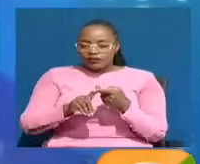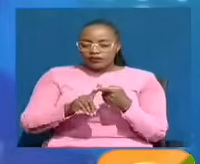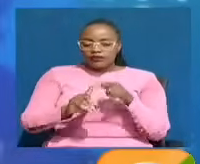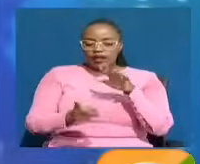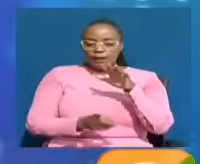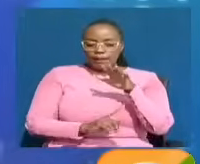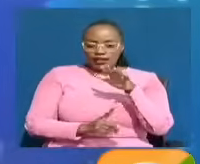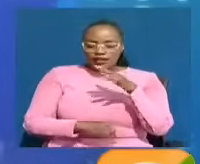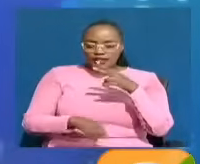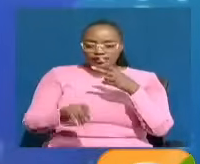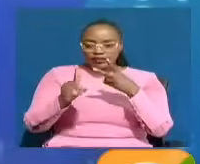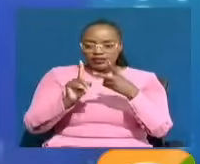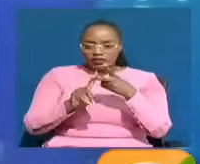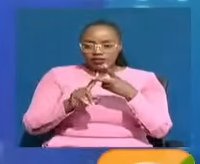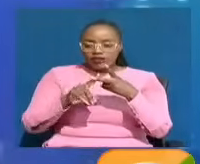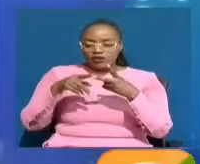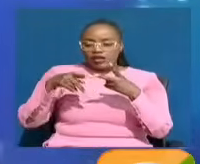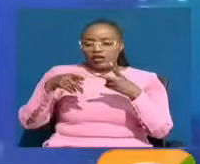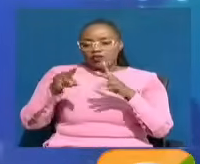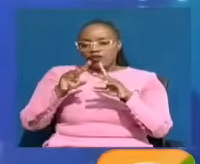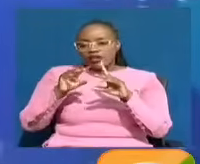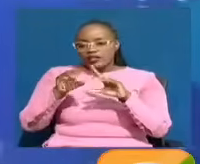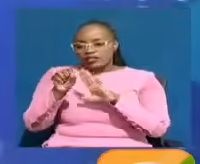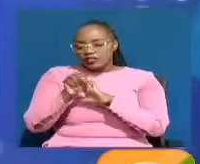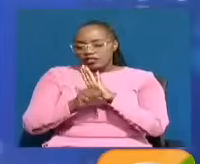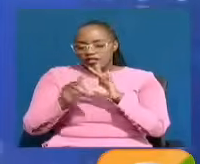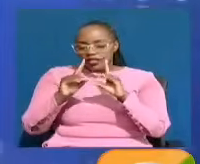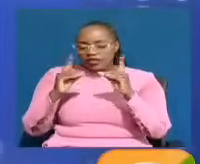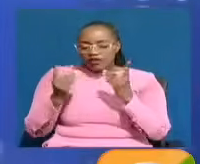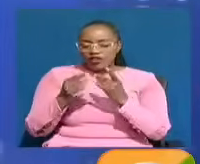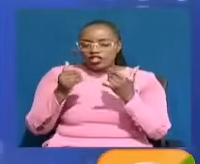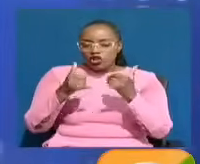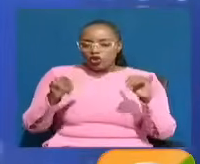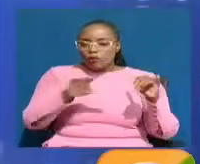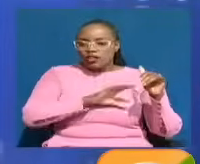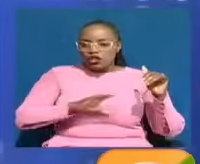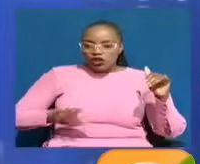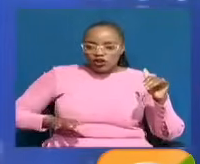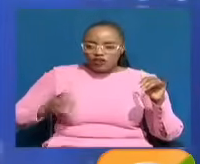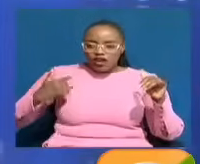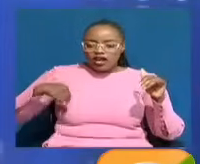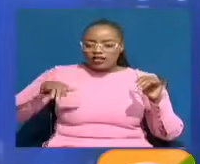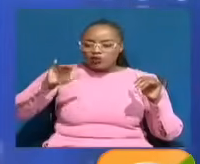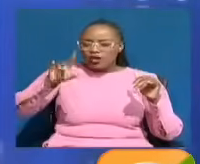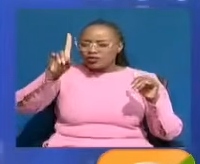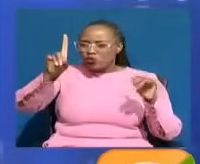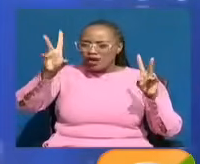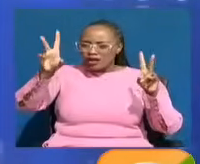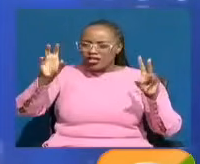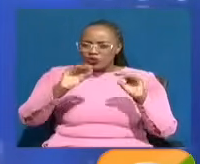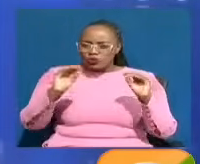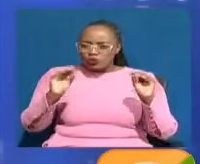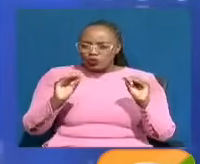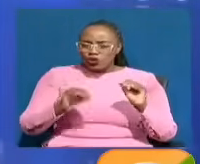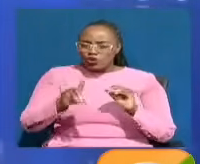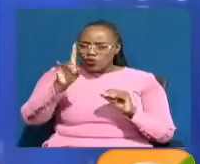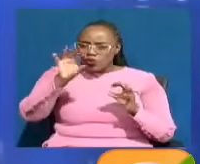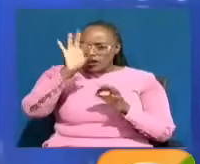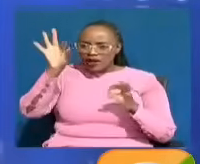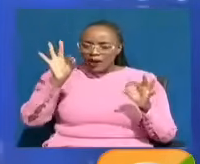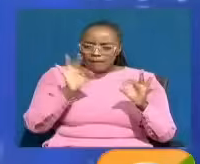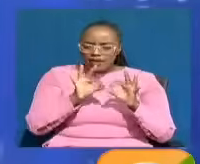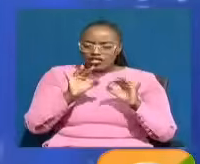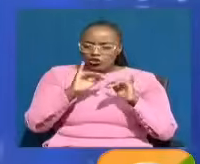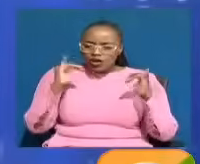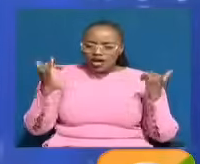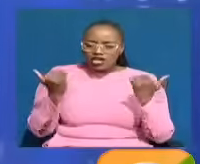ministries, we have PS departments, we have independent commissions, and we're just not asking one issue to one particular